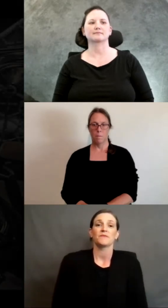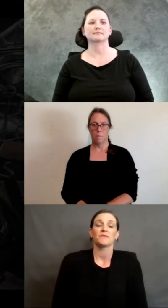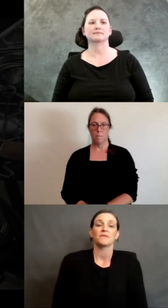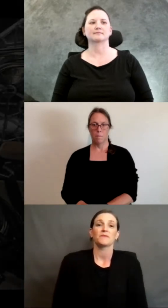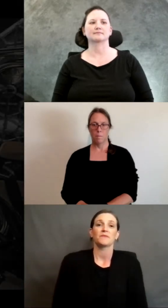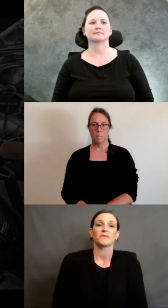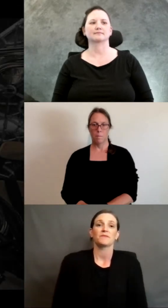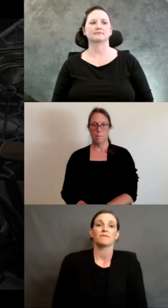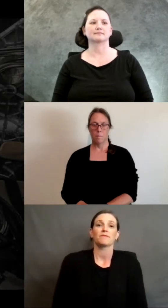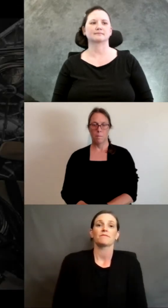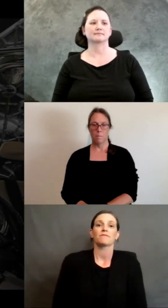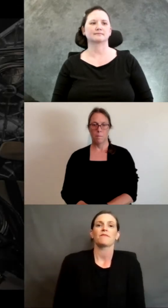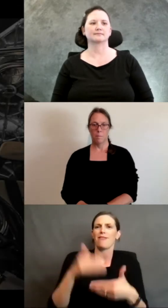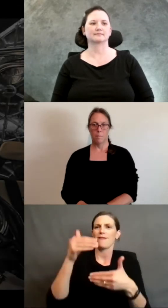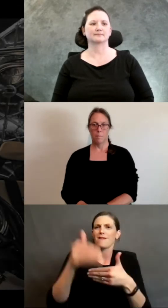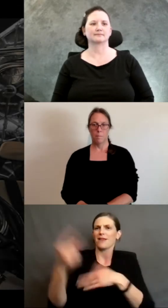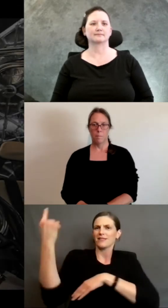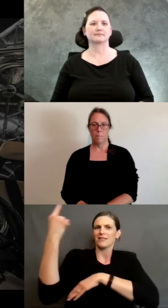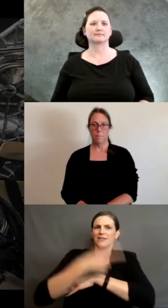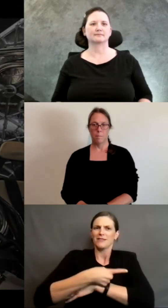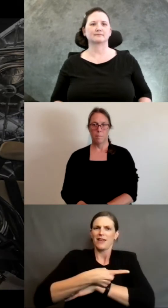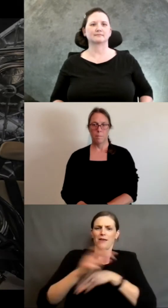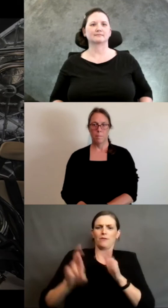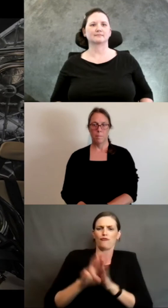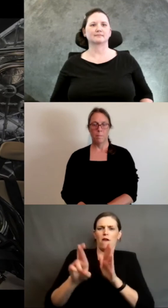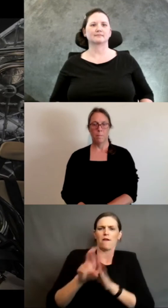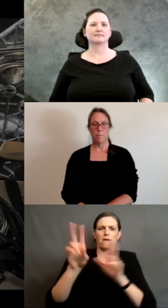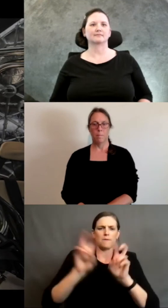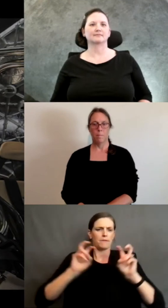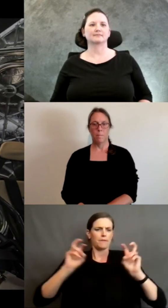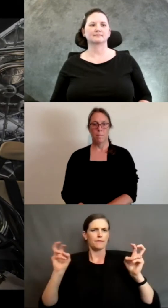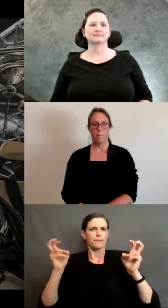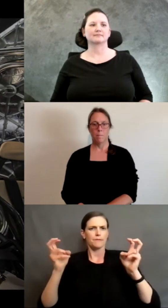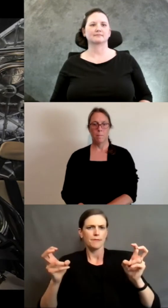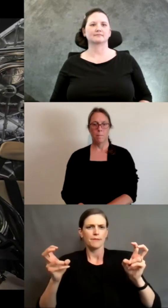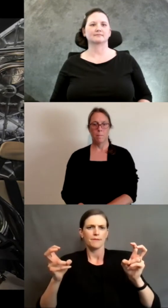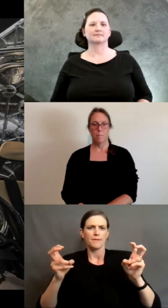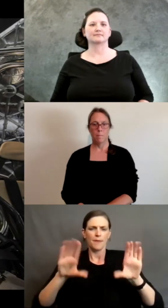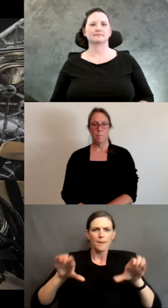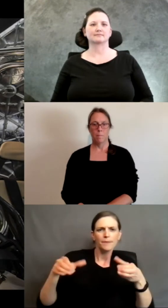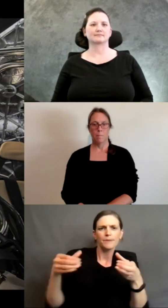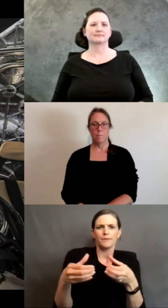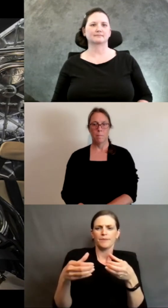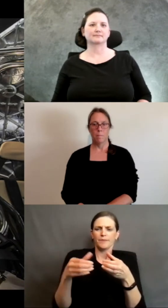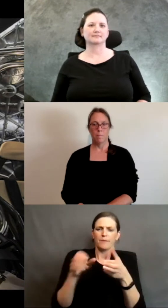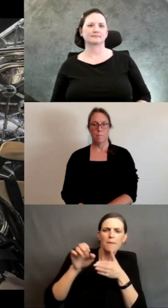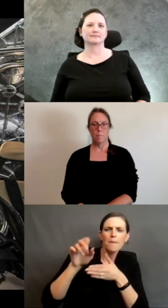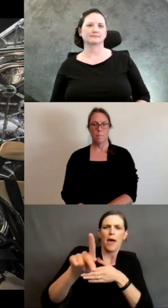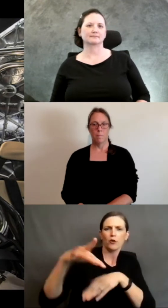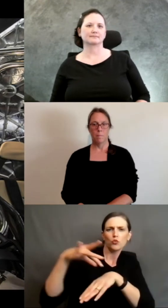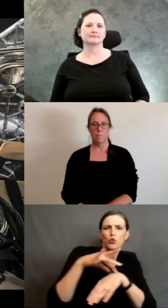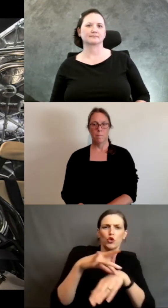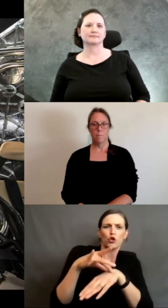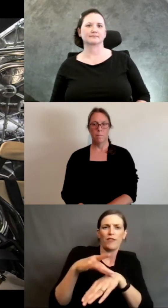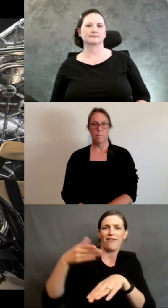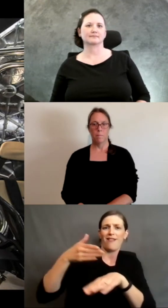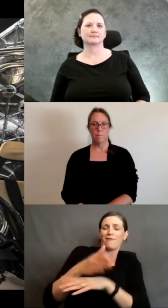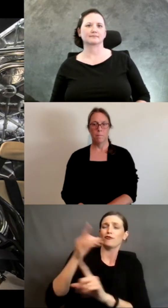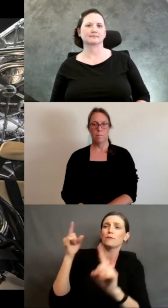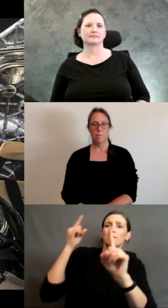The next day, on the bridge of the spacecraft, the crew heads back to Earth after the mission to the Accessibility